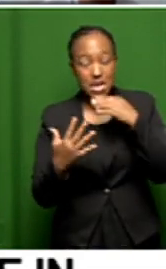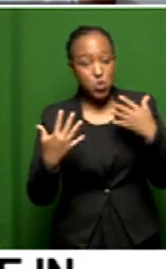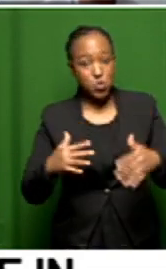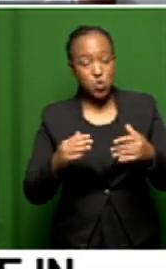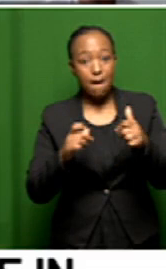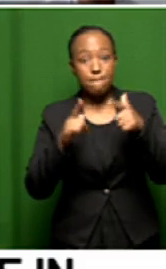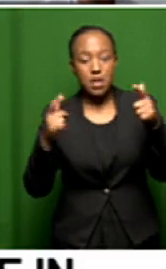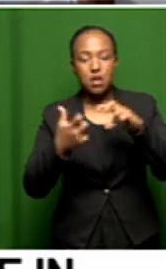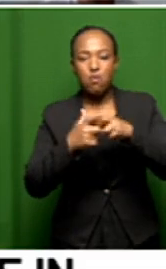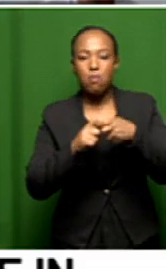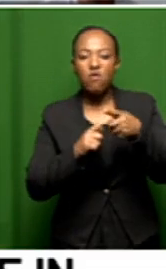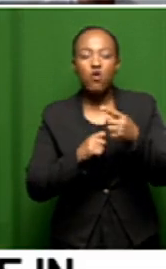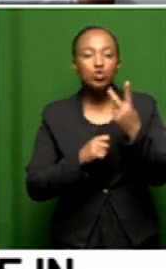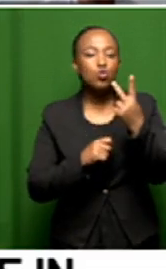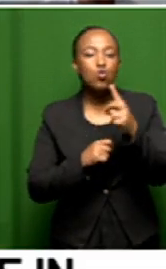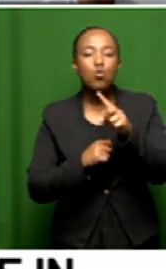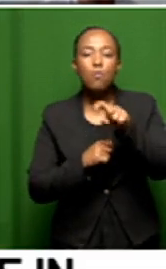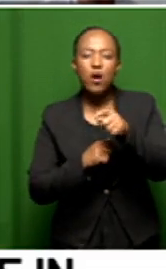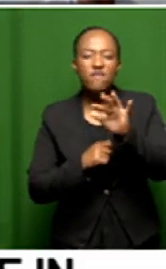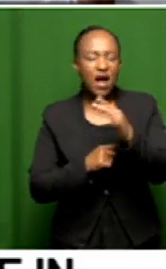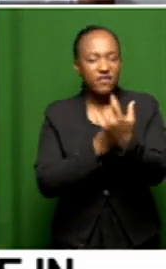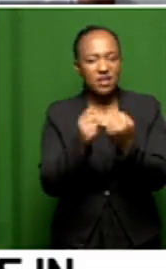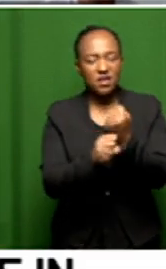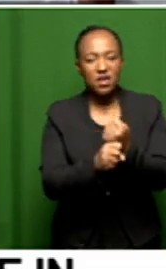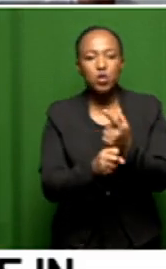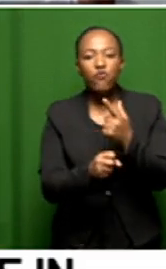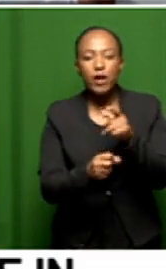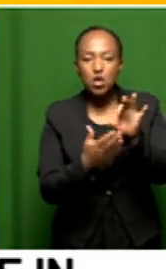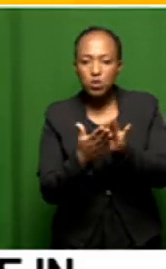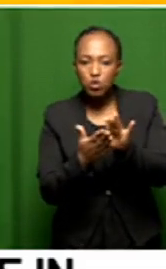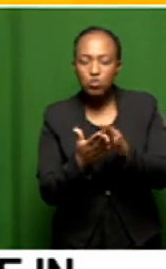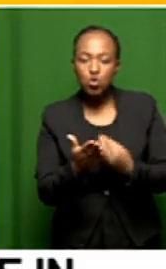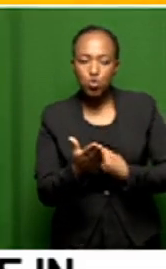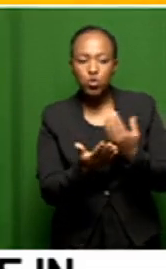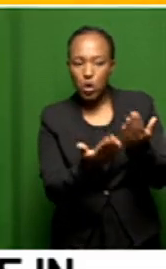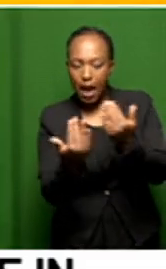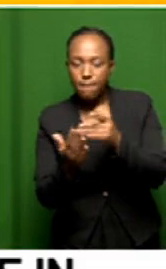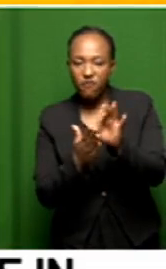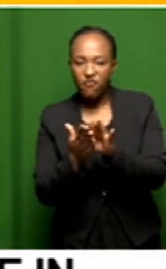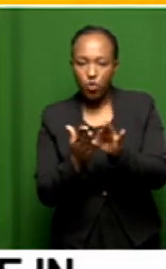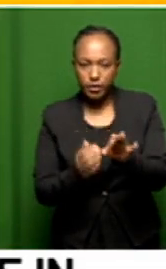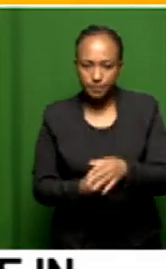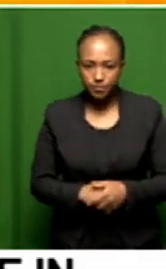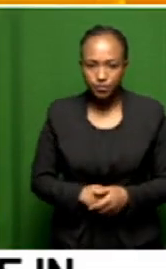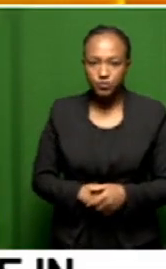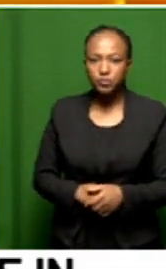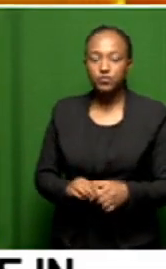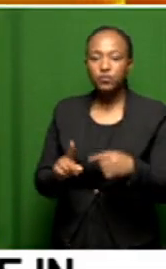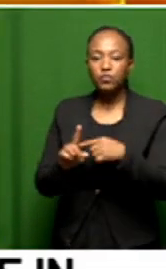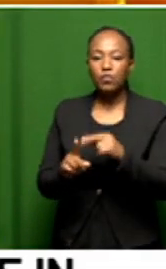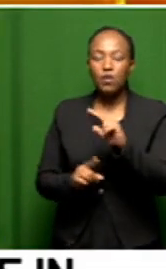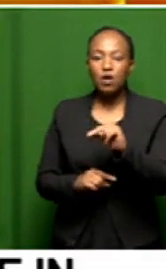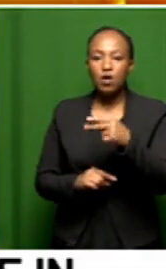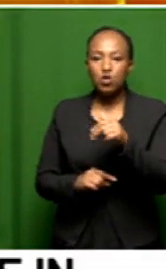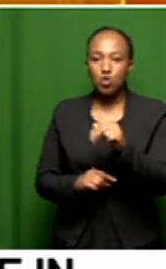problem in 2.5 years' time from now, trying to convince young people to go to the polls. Right, we've also now been joined by Nhlonipho